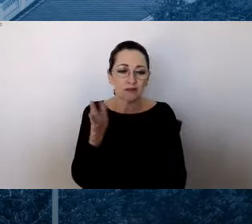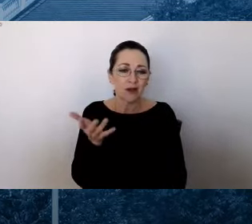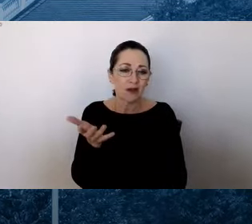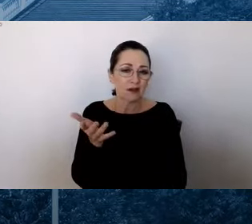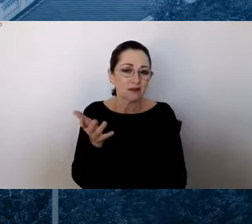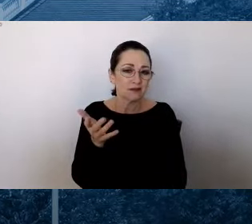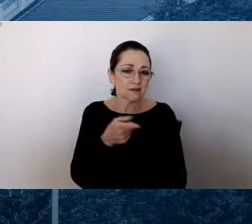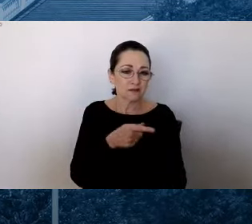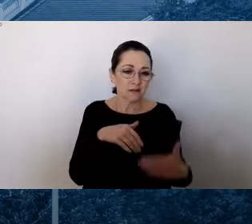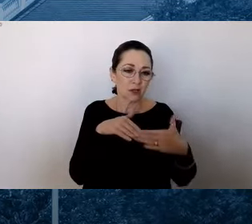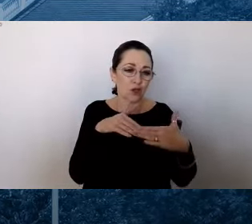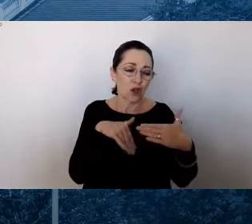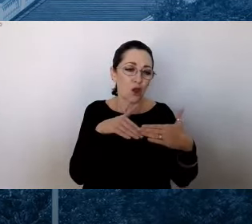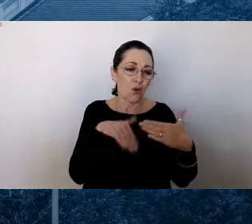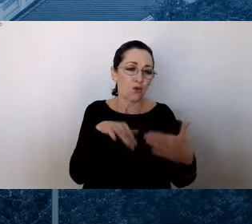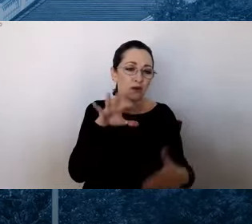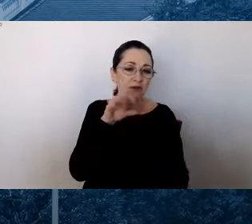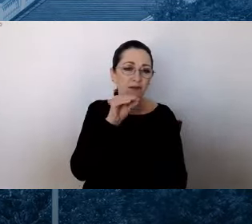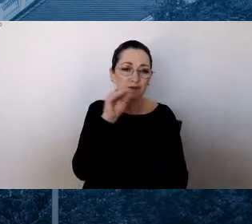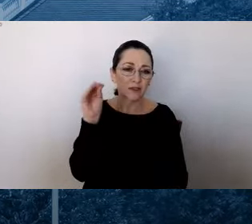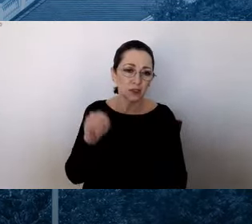or lower.